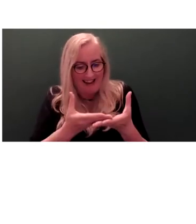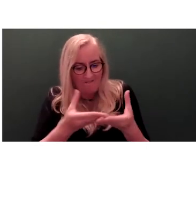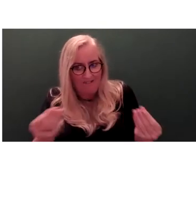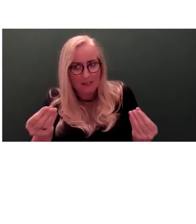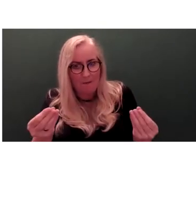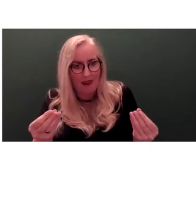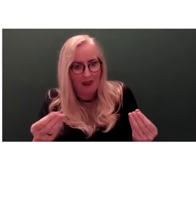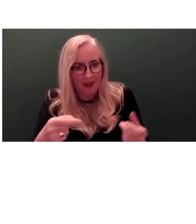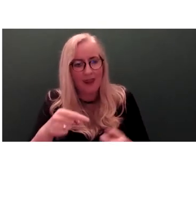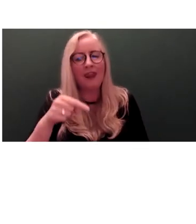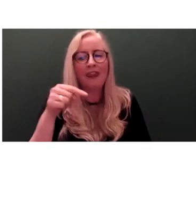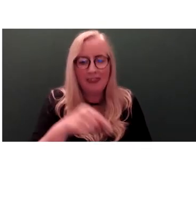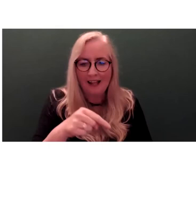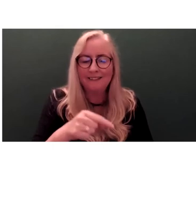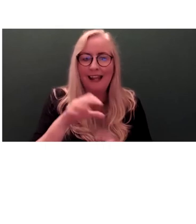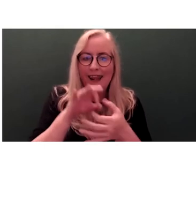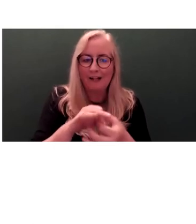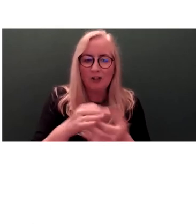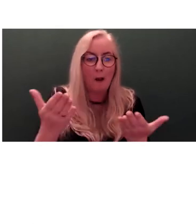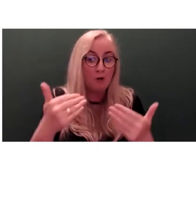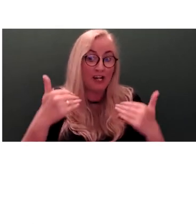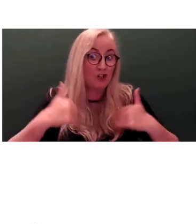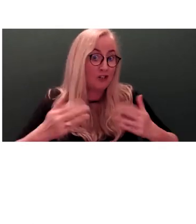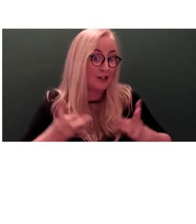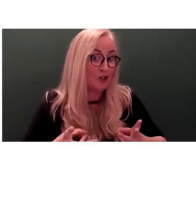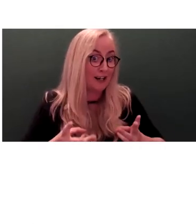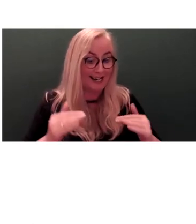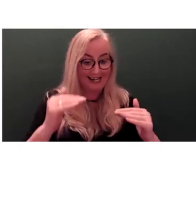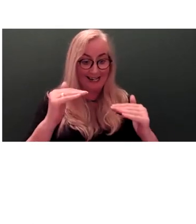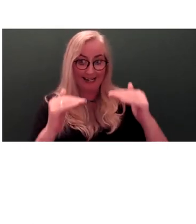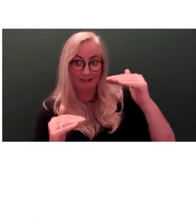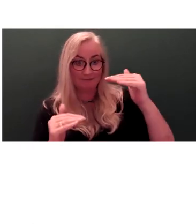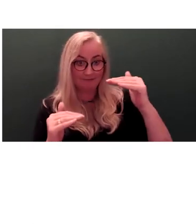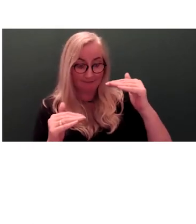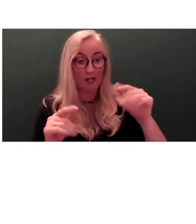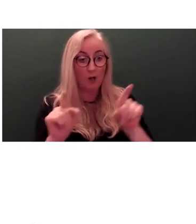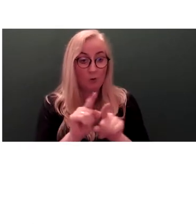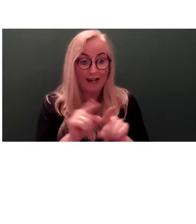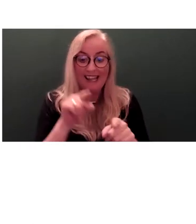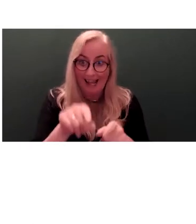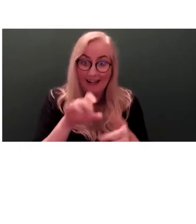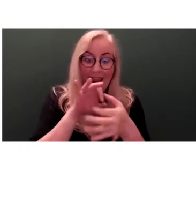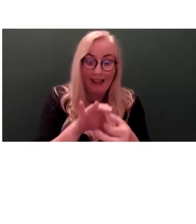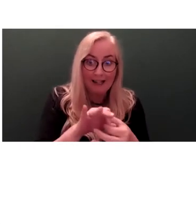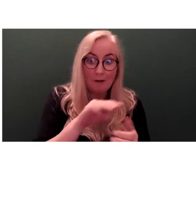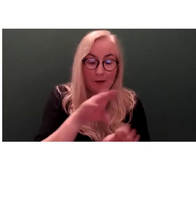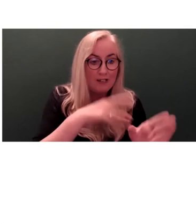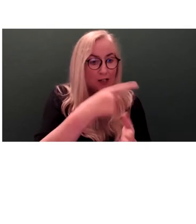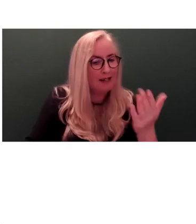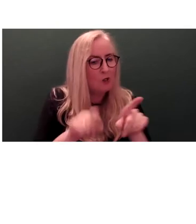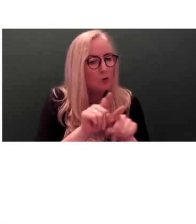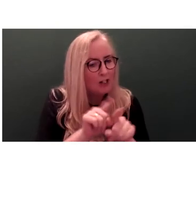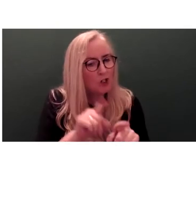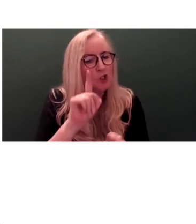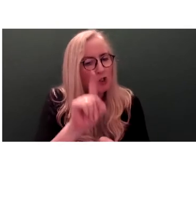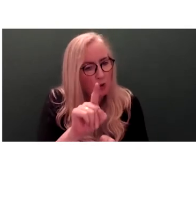comes up a lot of the time when we talk about gender inequity, which you'd really worry that in the area of disability, that could be the same. So again, I think the